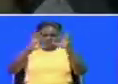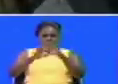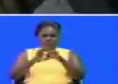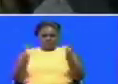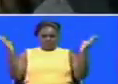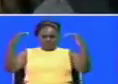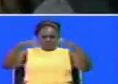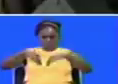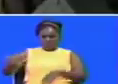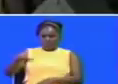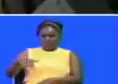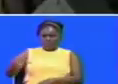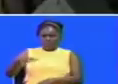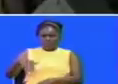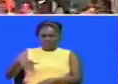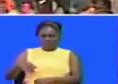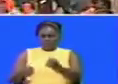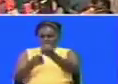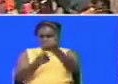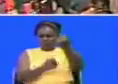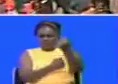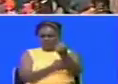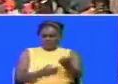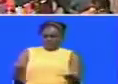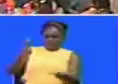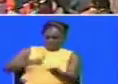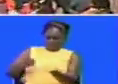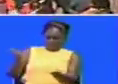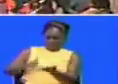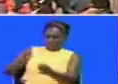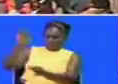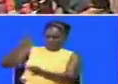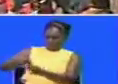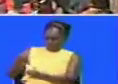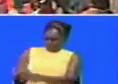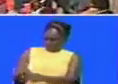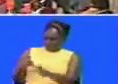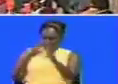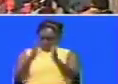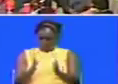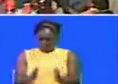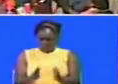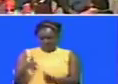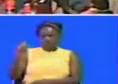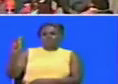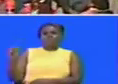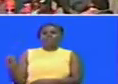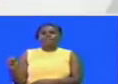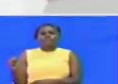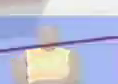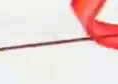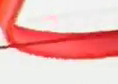their strongholds to push their supporters to register as voters. Duncan Hemba, KTN.